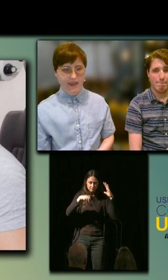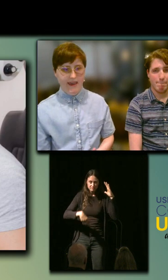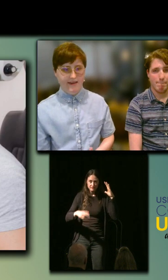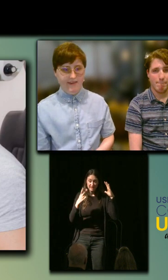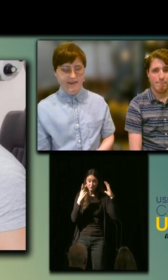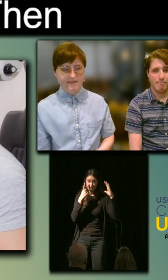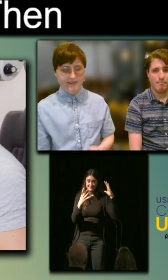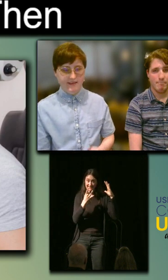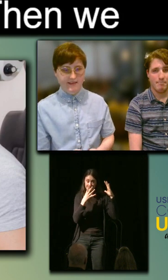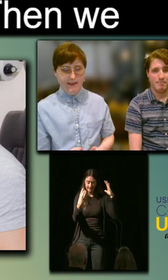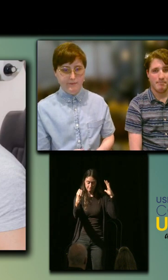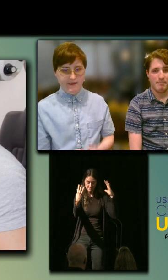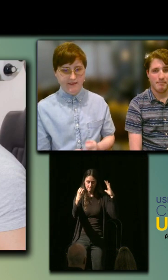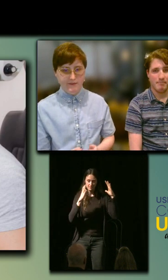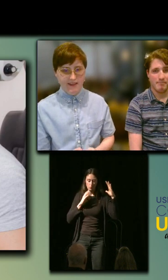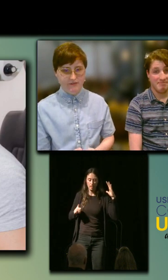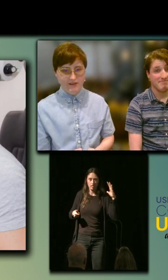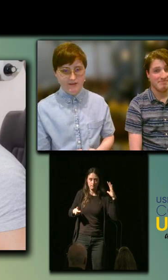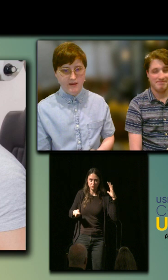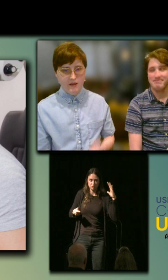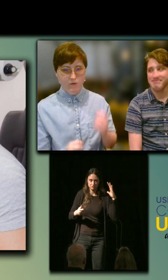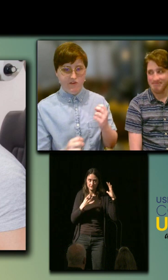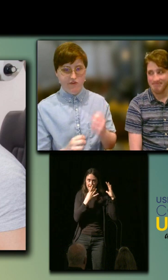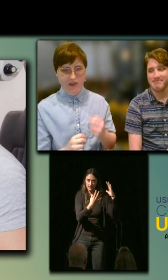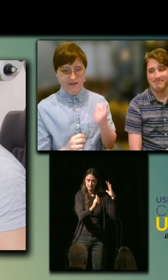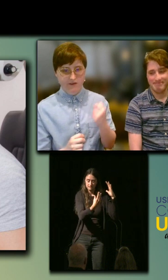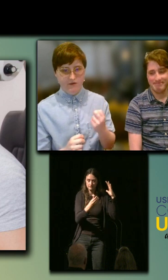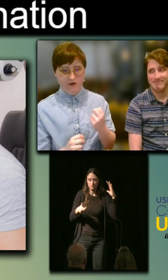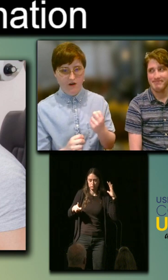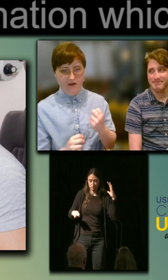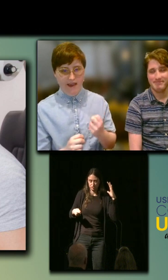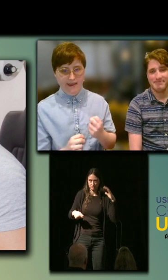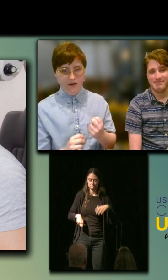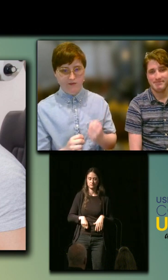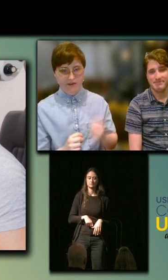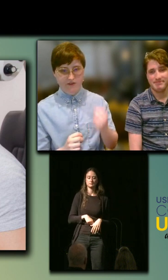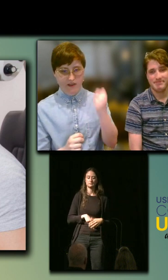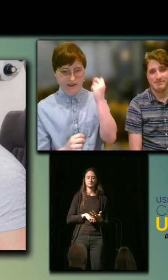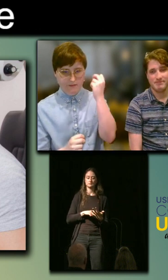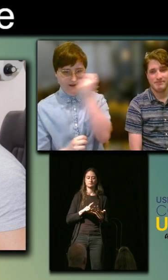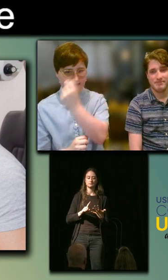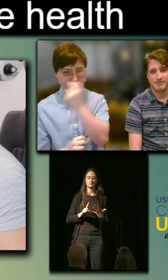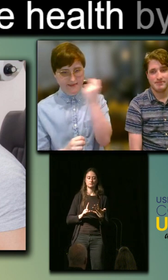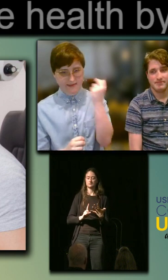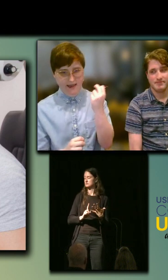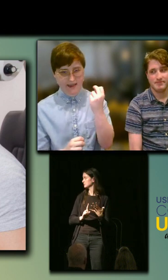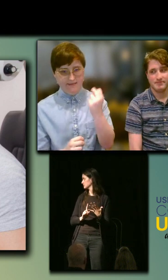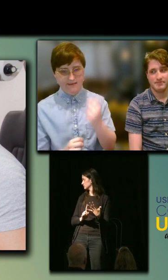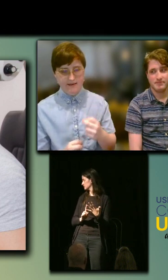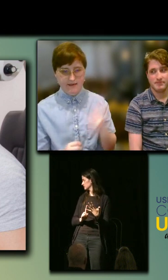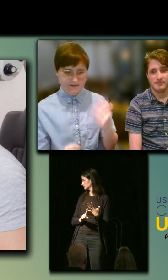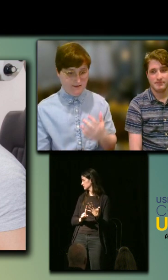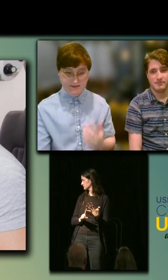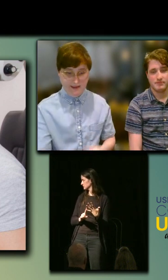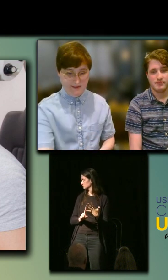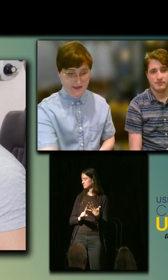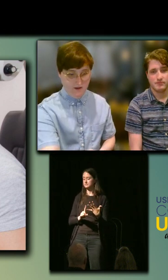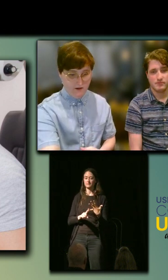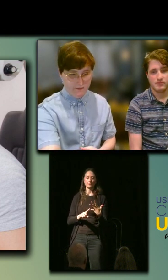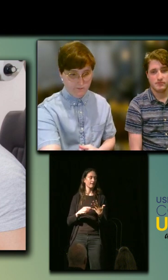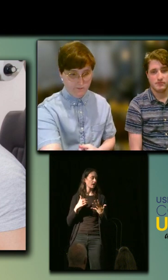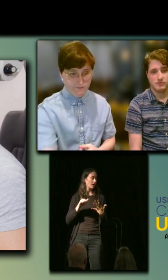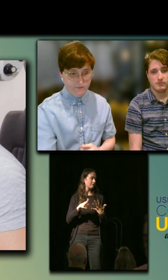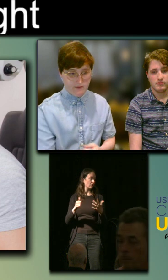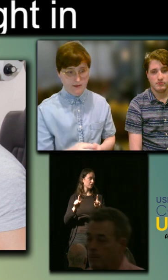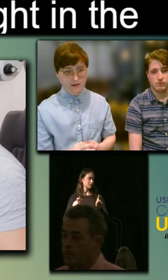Then we have a slit lamp examination, which checks overall eye health by shining a bright light in the eyes. Doesn't take that